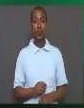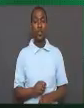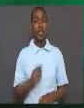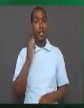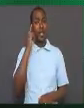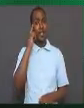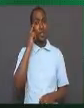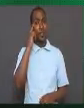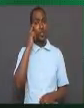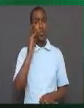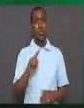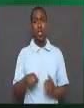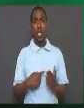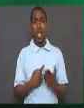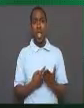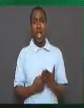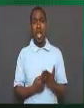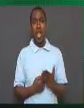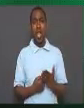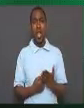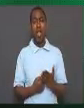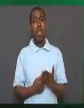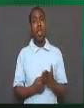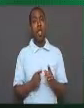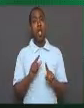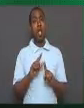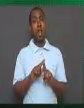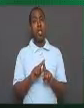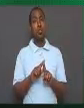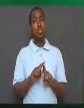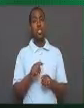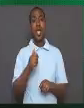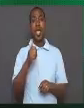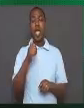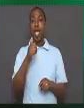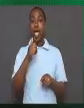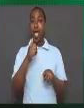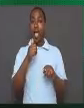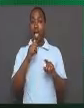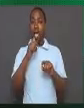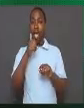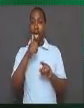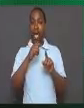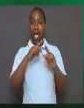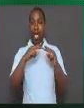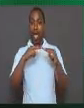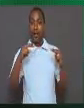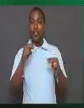remember this because both the word artery and the word